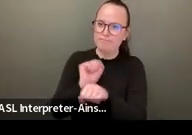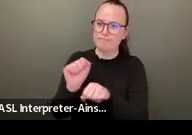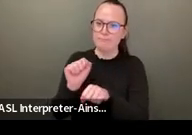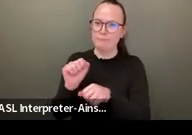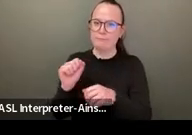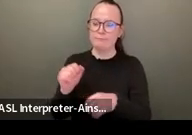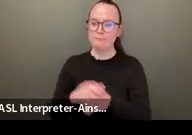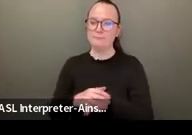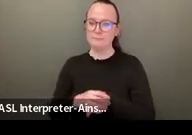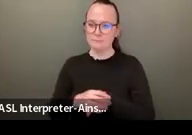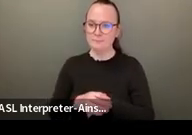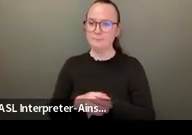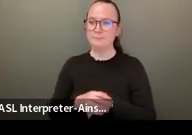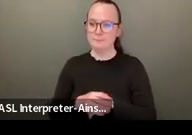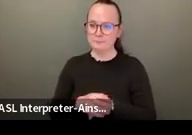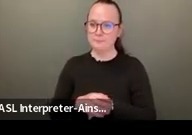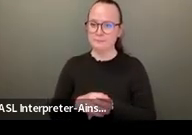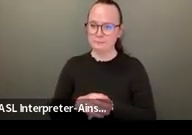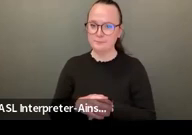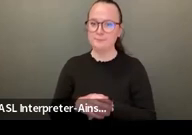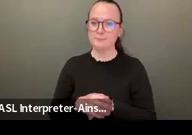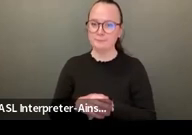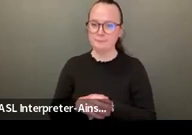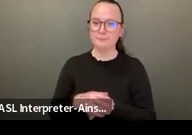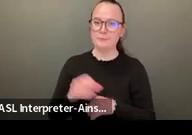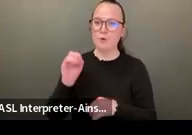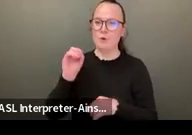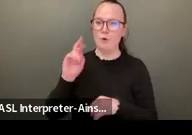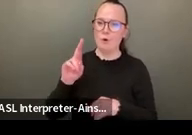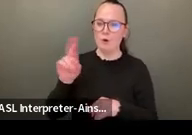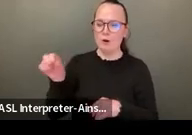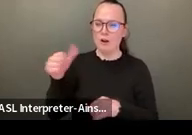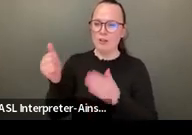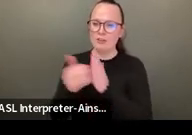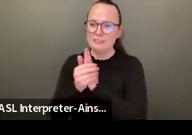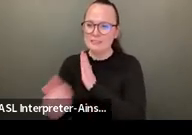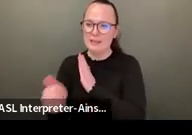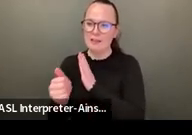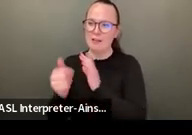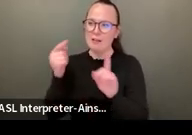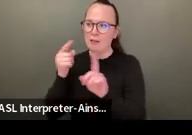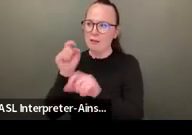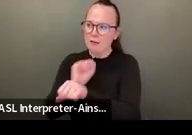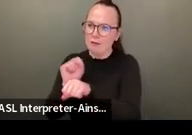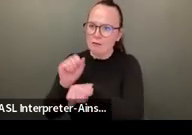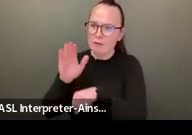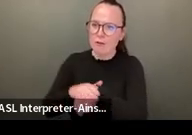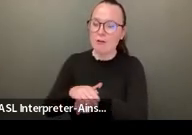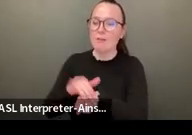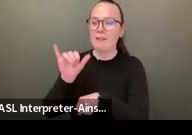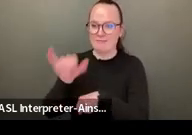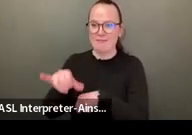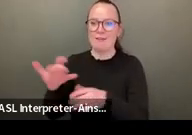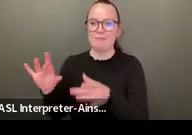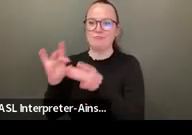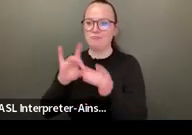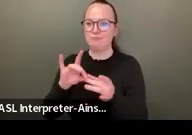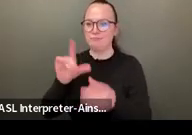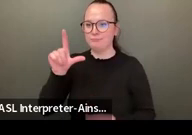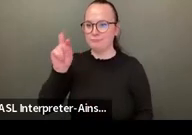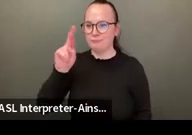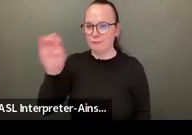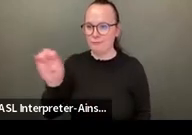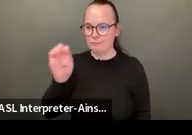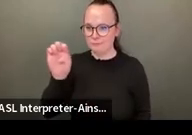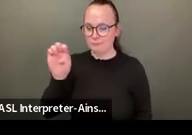taught at that time, or like a subset of skills that everyone else is working on, then that really is part of that least restrictive environment. So just keep that